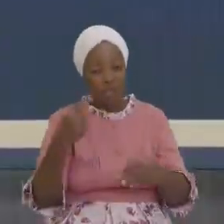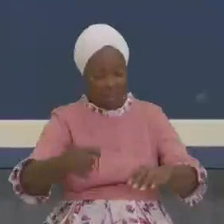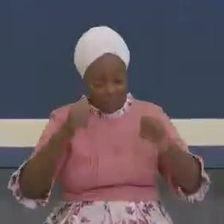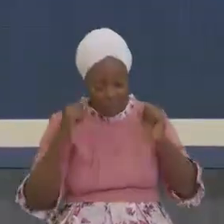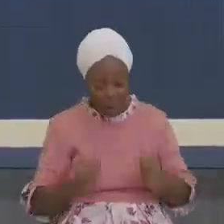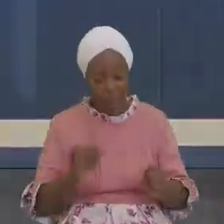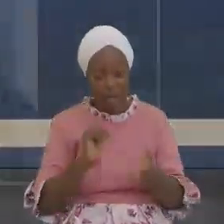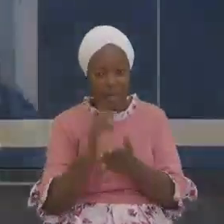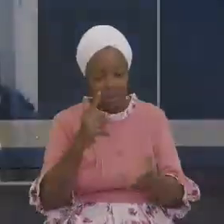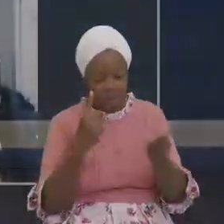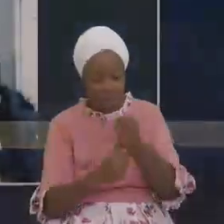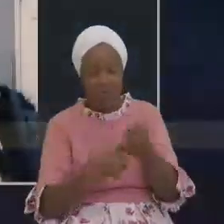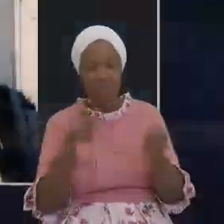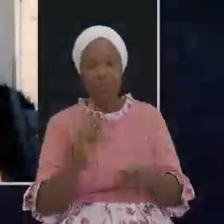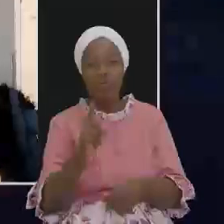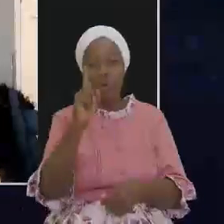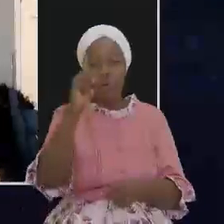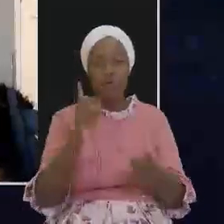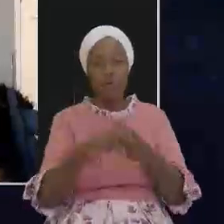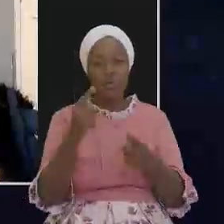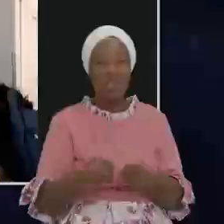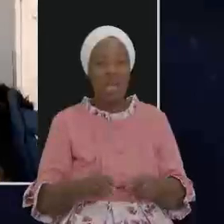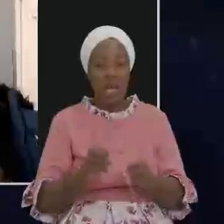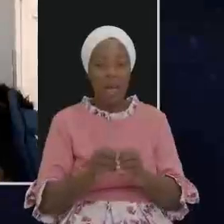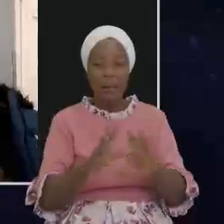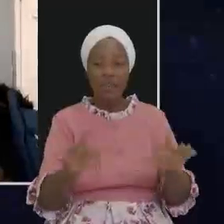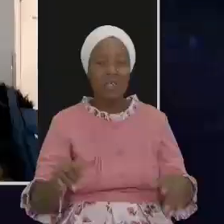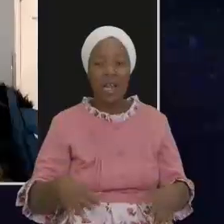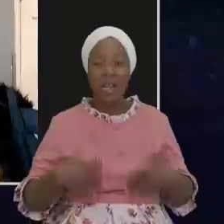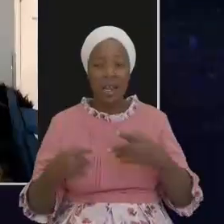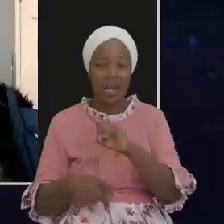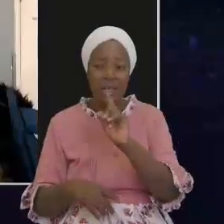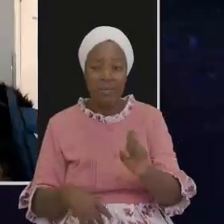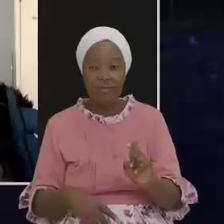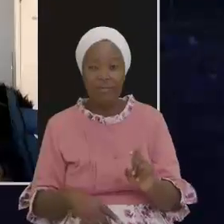you up to the abounding life?